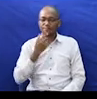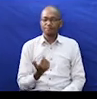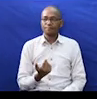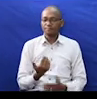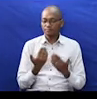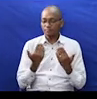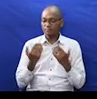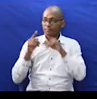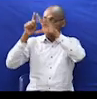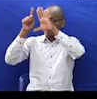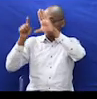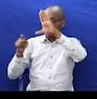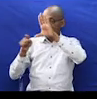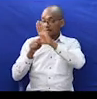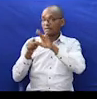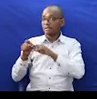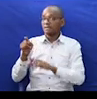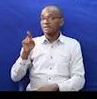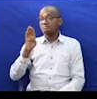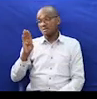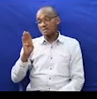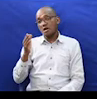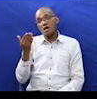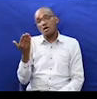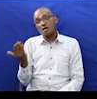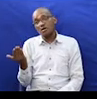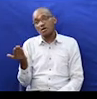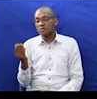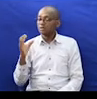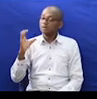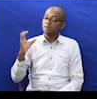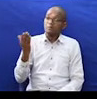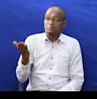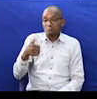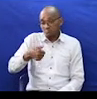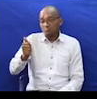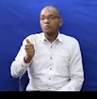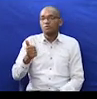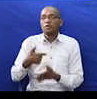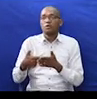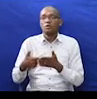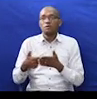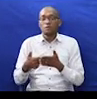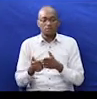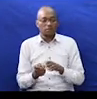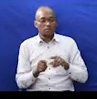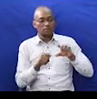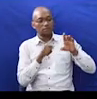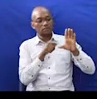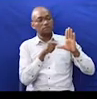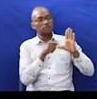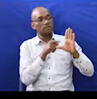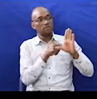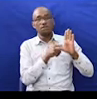which represents the base, or whatever you like. You can call it even C. And here is A, and